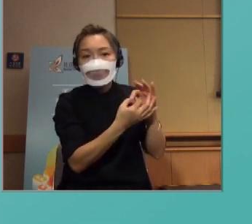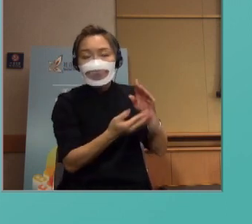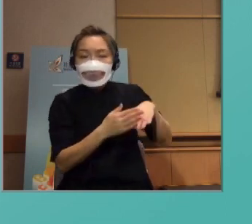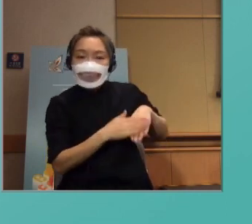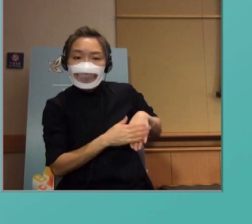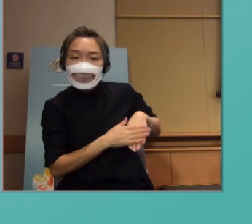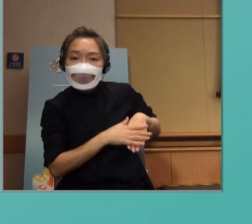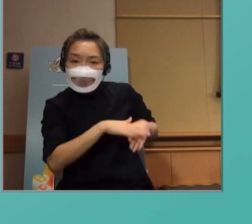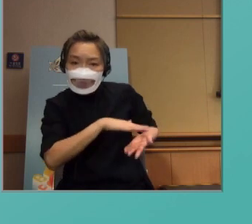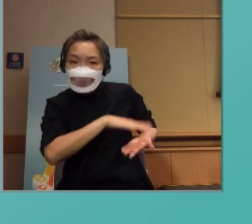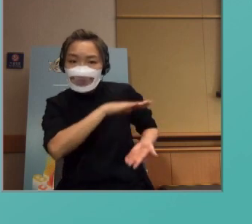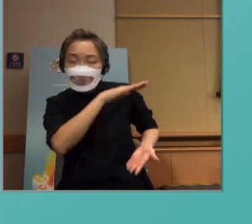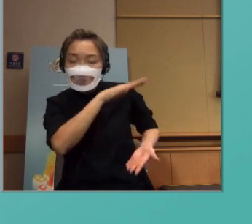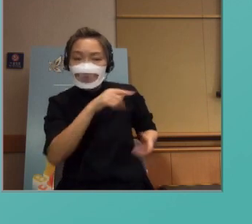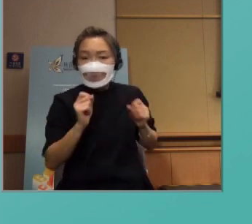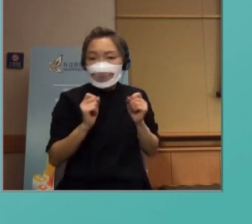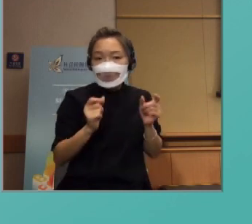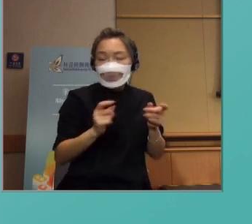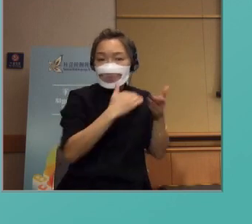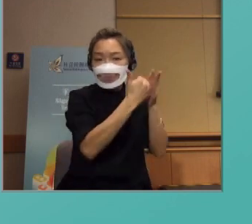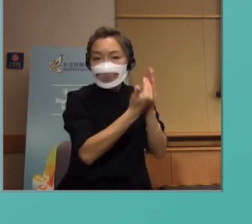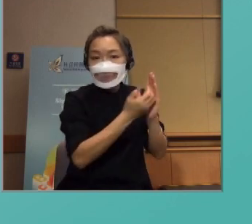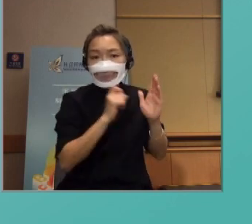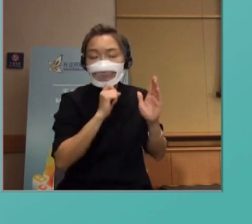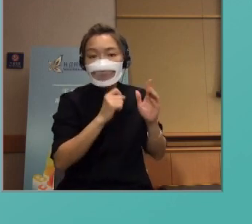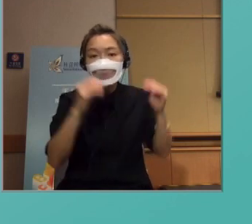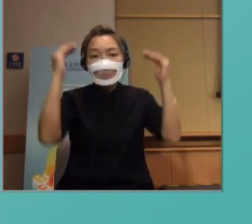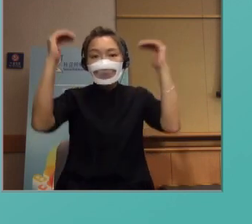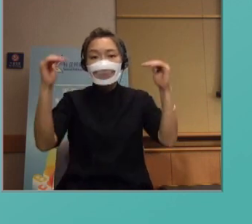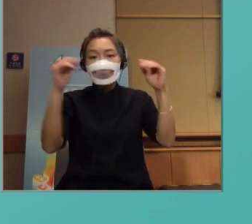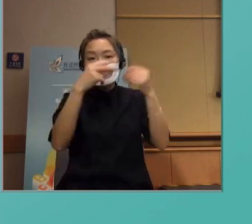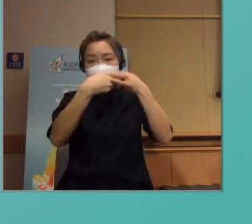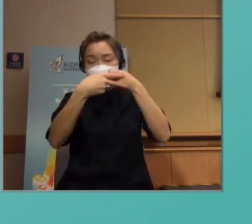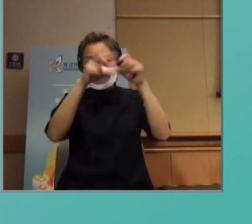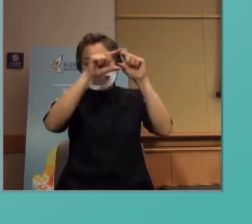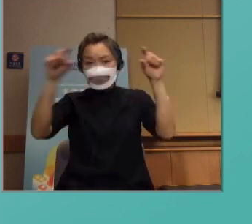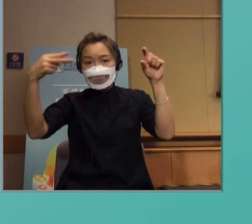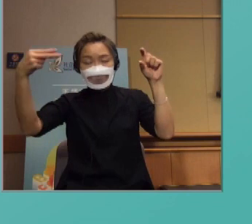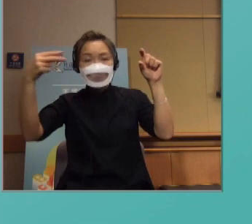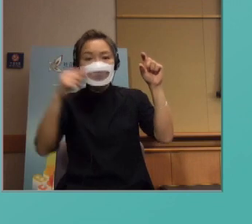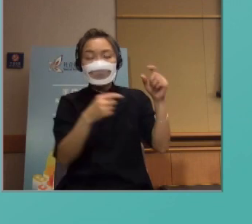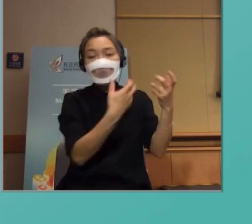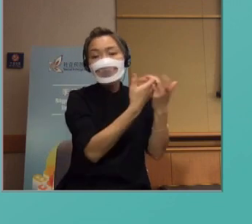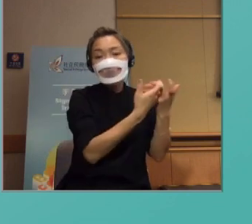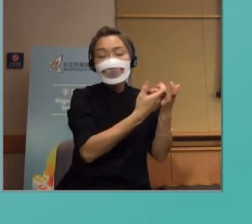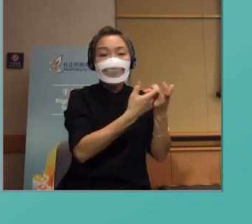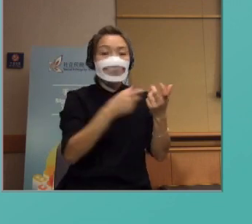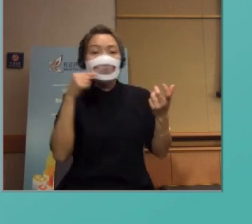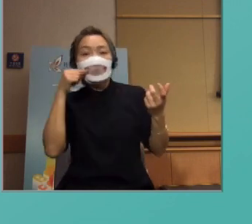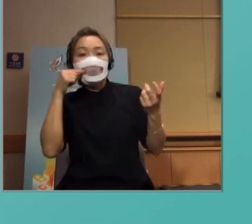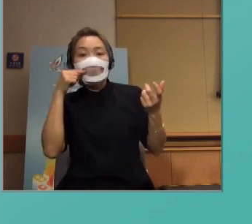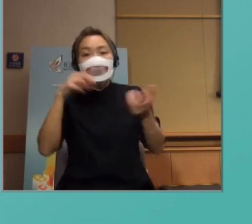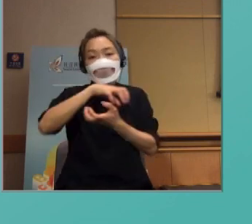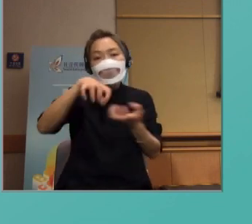The phygital is a mixture of physical and digital, such as you can get concert tickets in the form of NFTs, you can